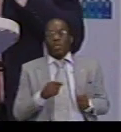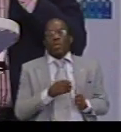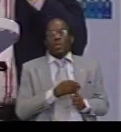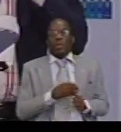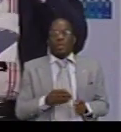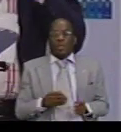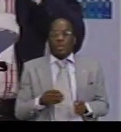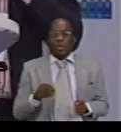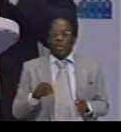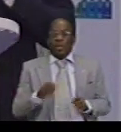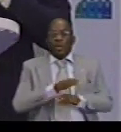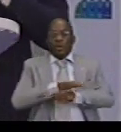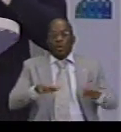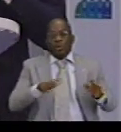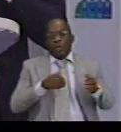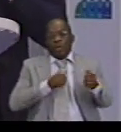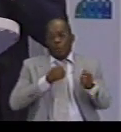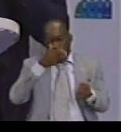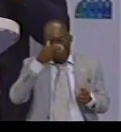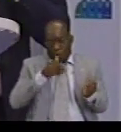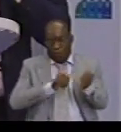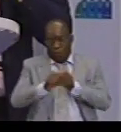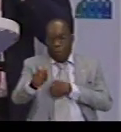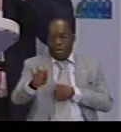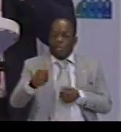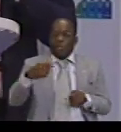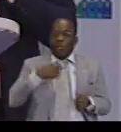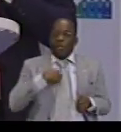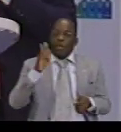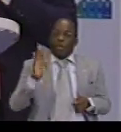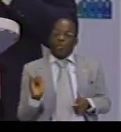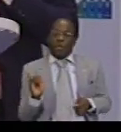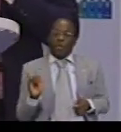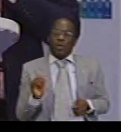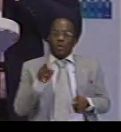Lord, don't pass me by. You have come here with a problem.